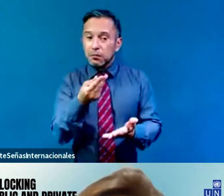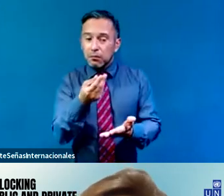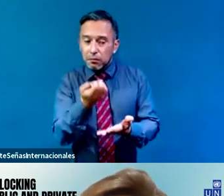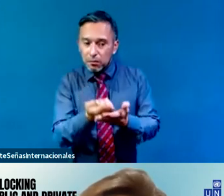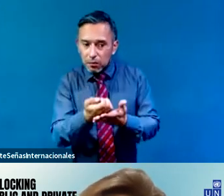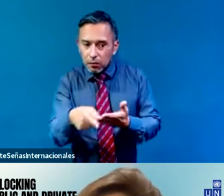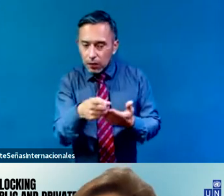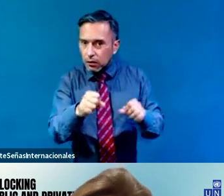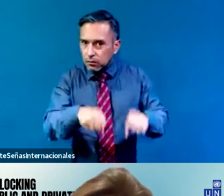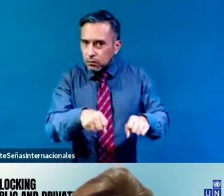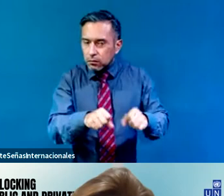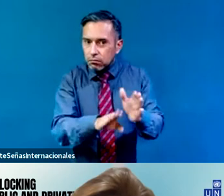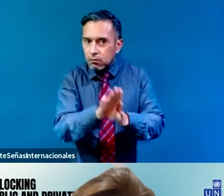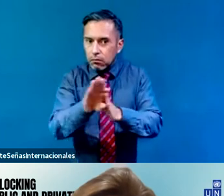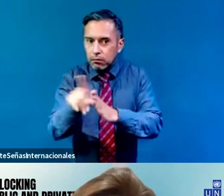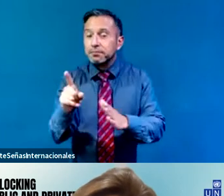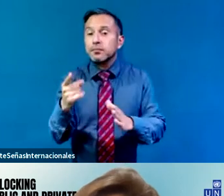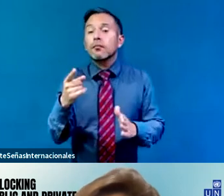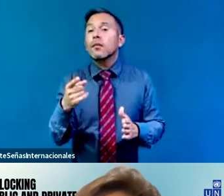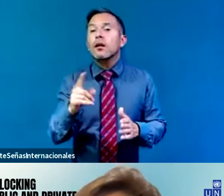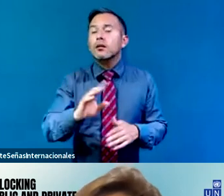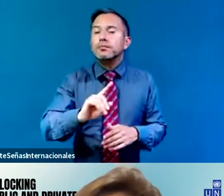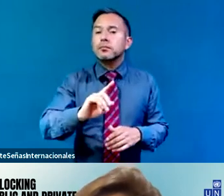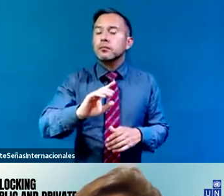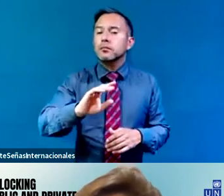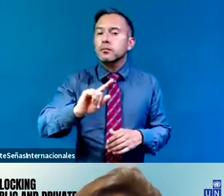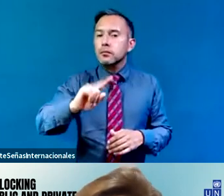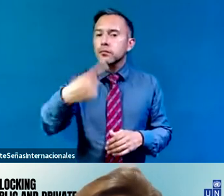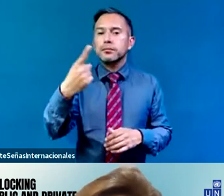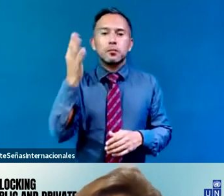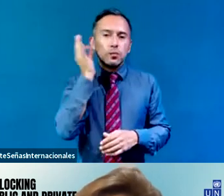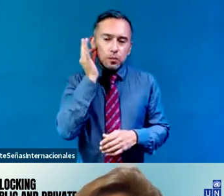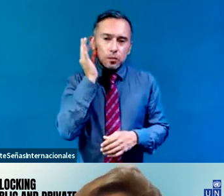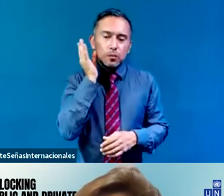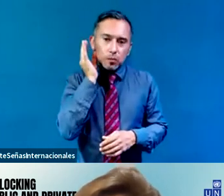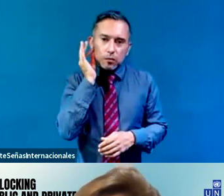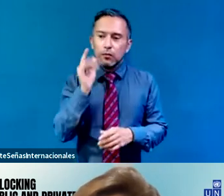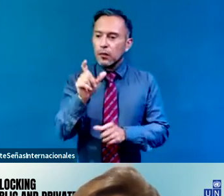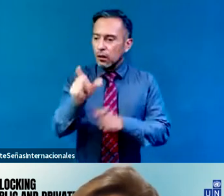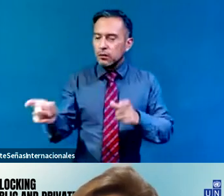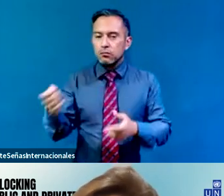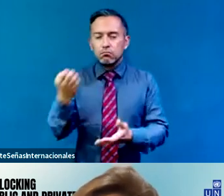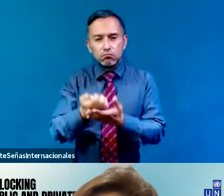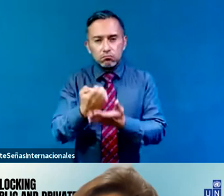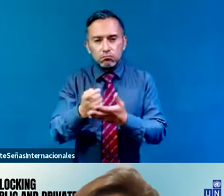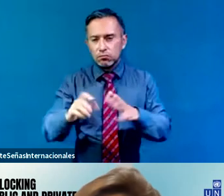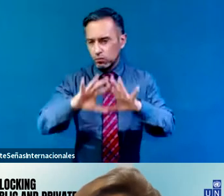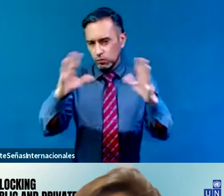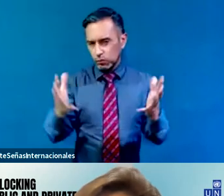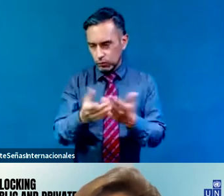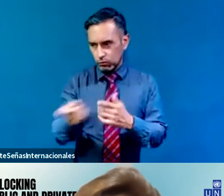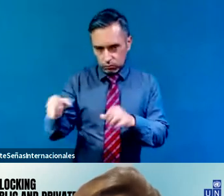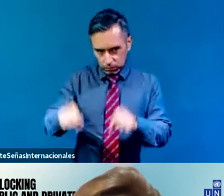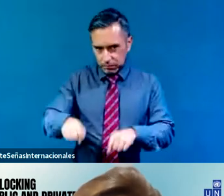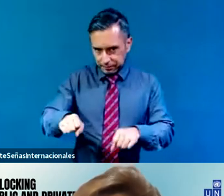in those economies and all over the world. So in answer to your question, the obstacles to economic justice and rights are